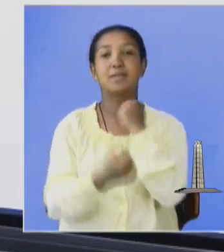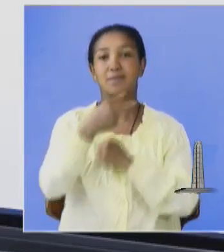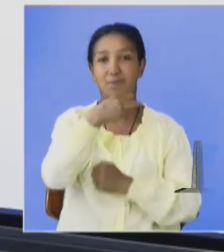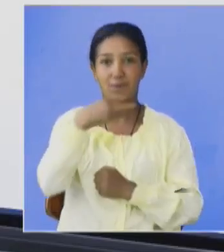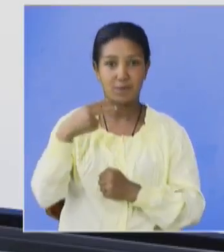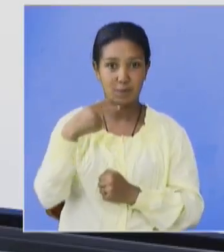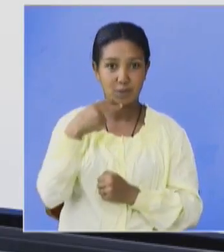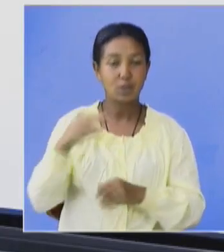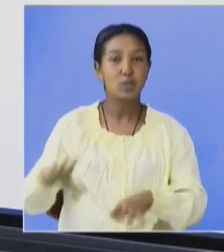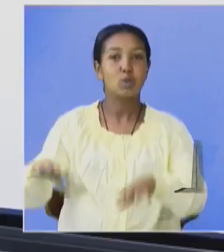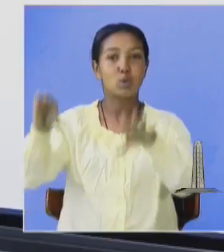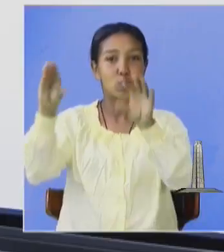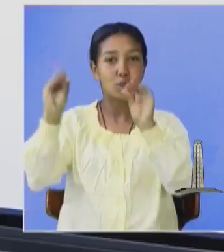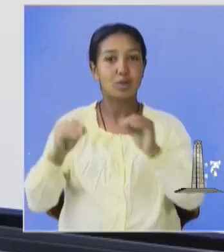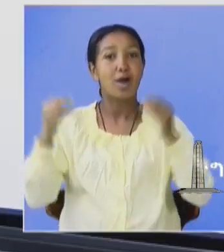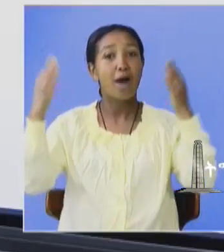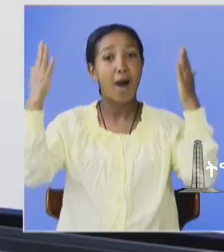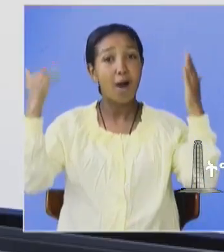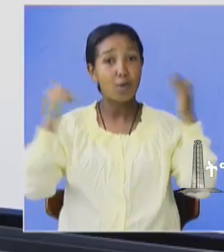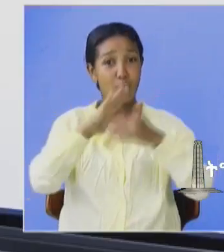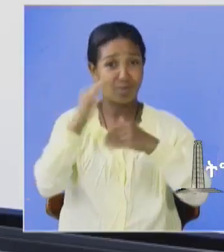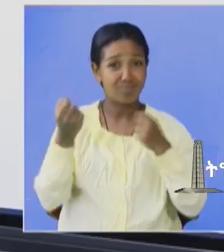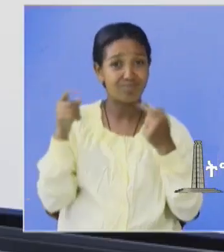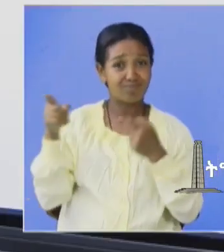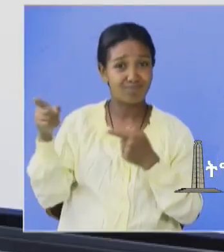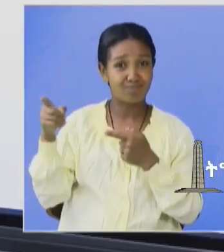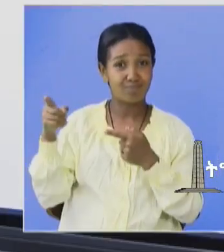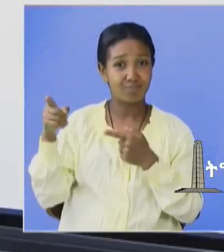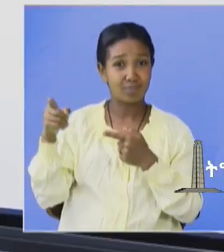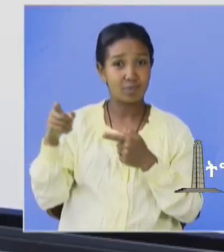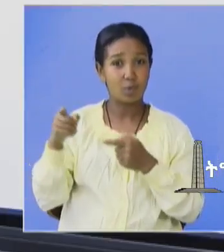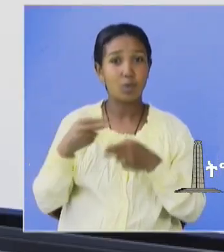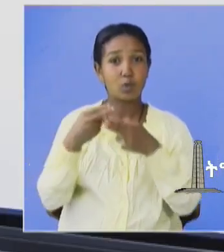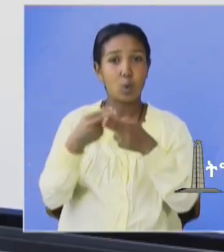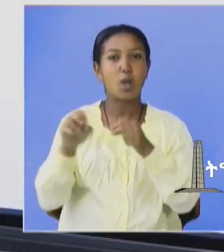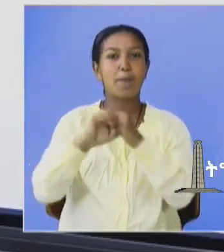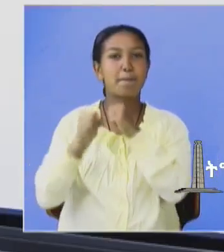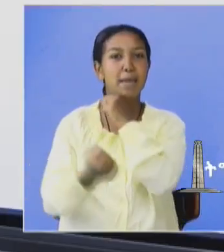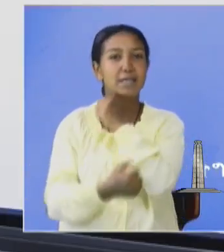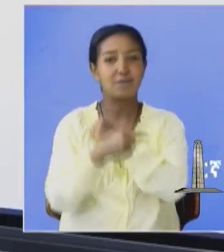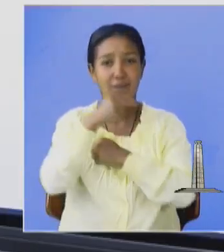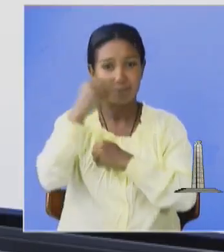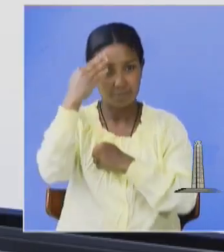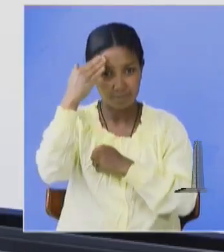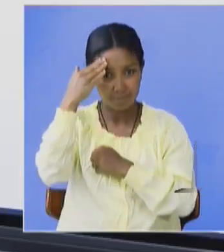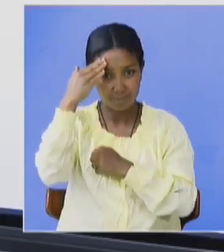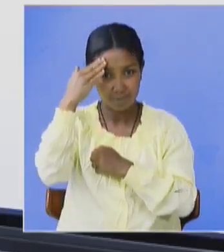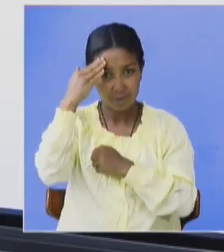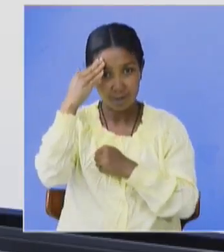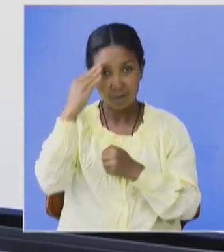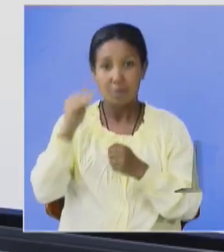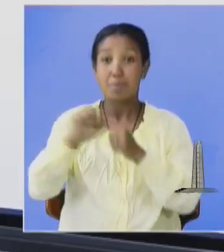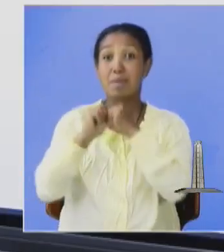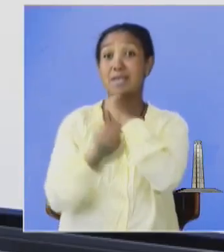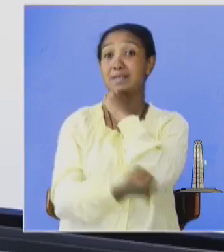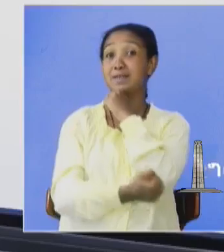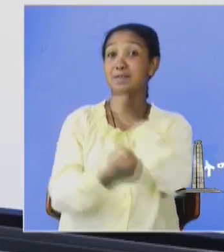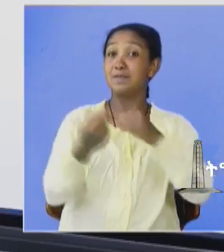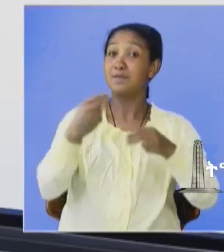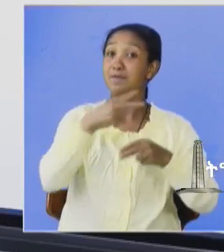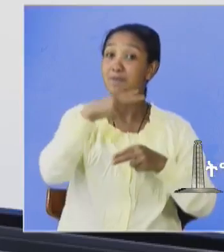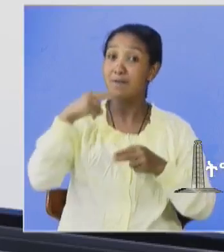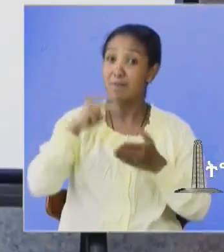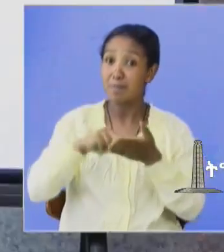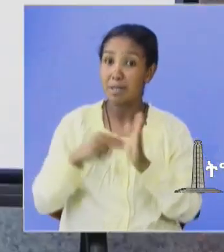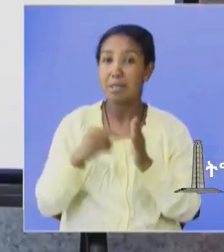verbs. Students, I hope you all are understand what's called base verb. When we said base verb,